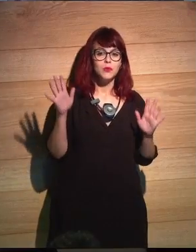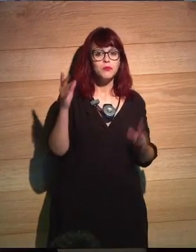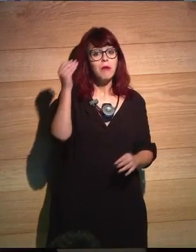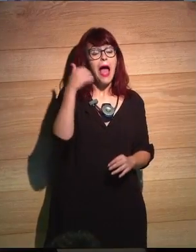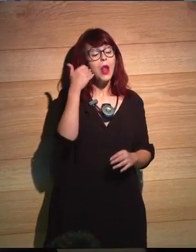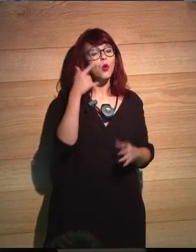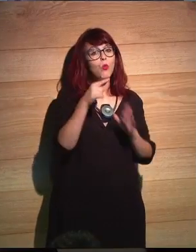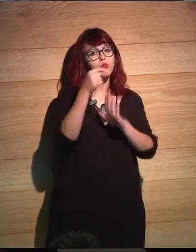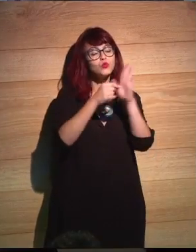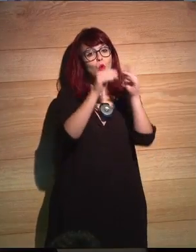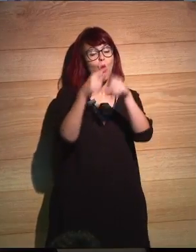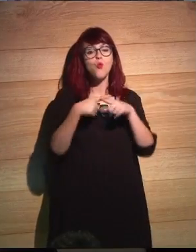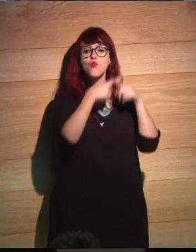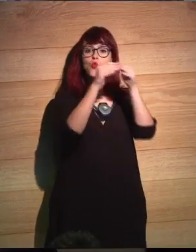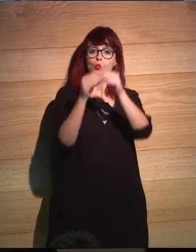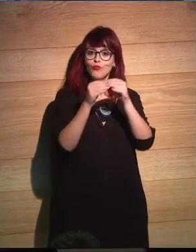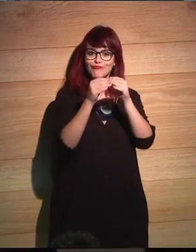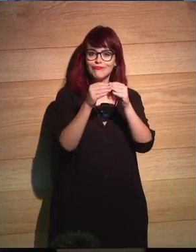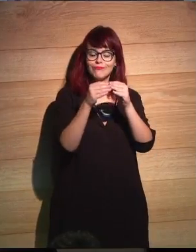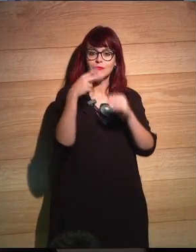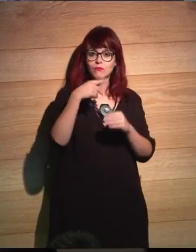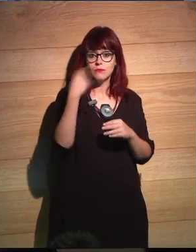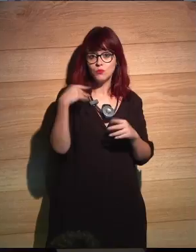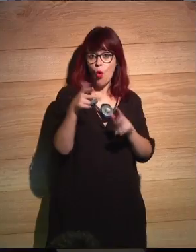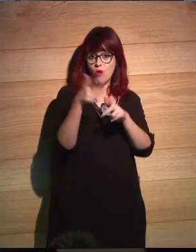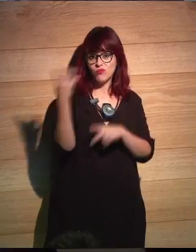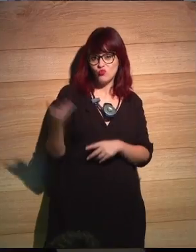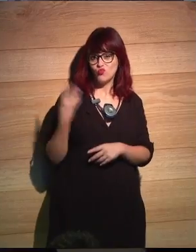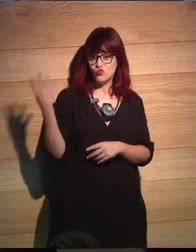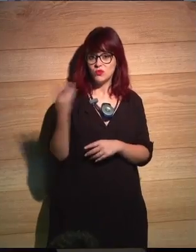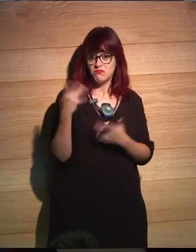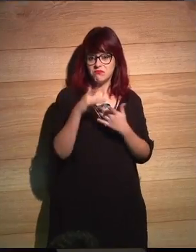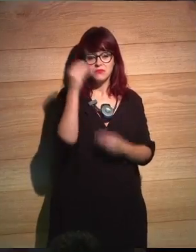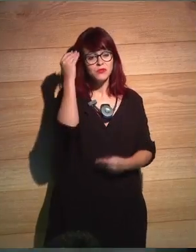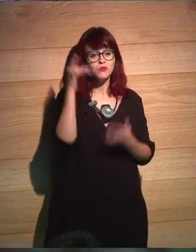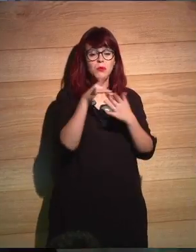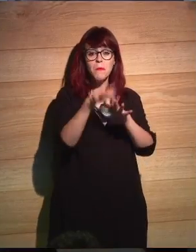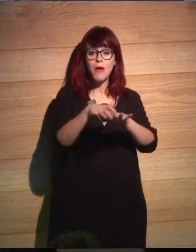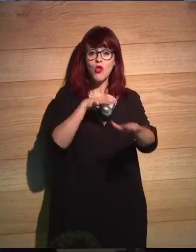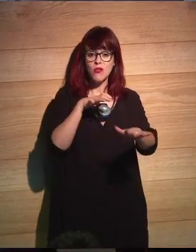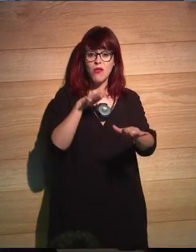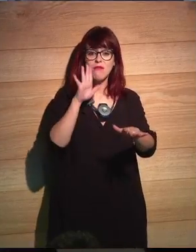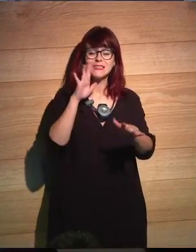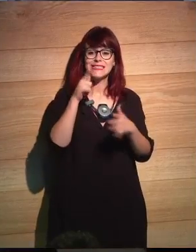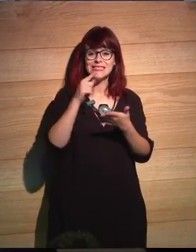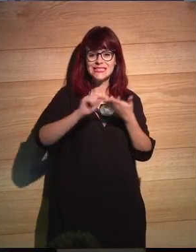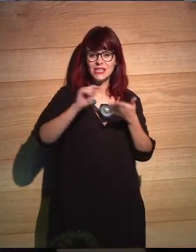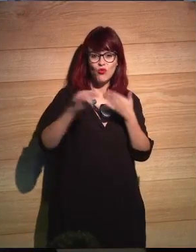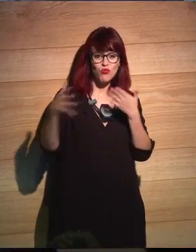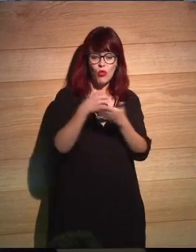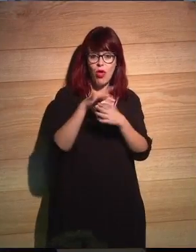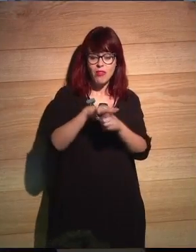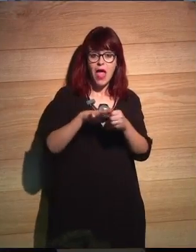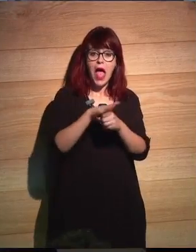also believe that there is something that links us all together, and that is that the majority